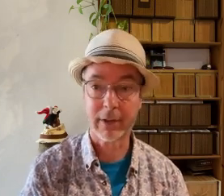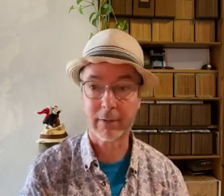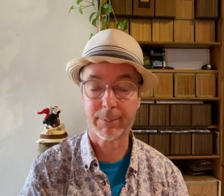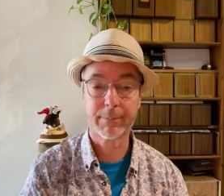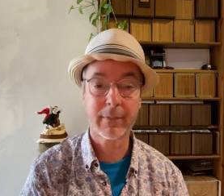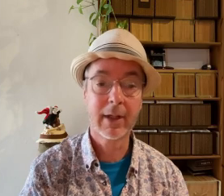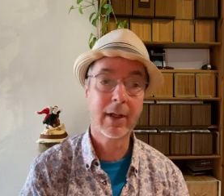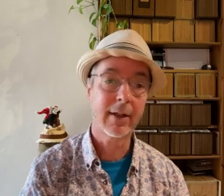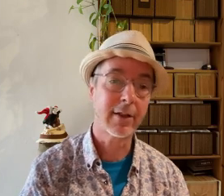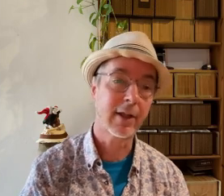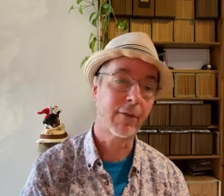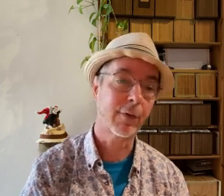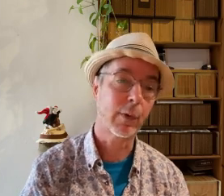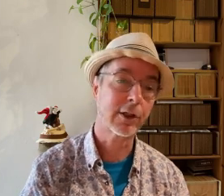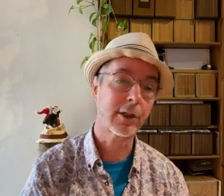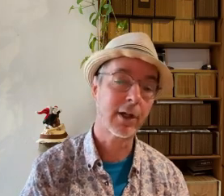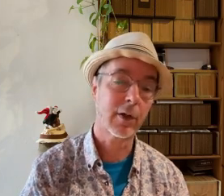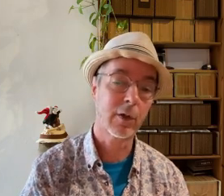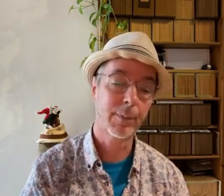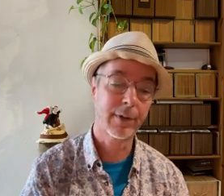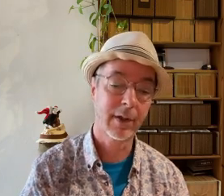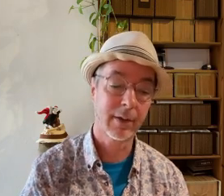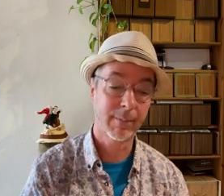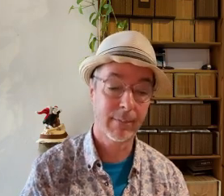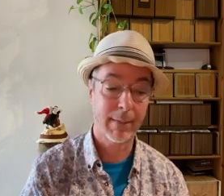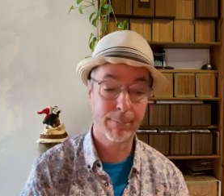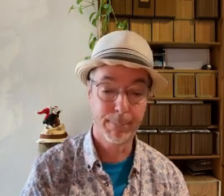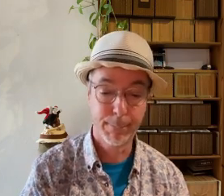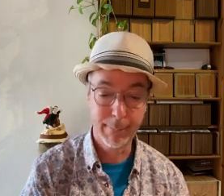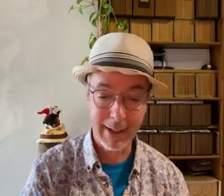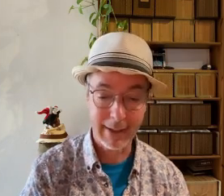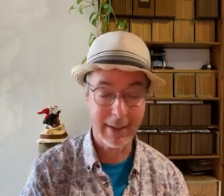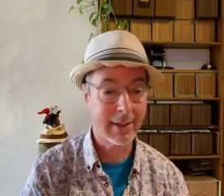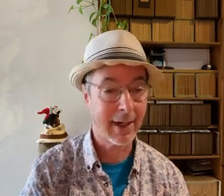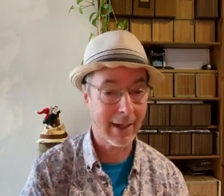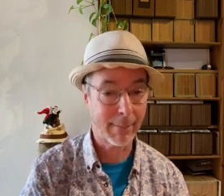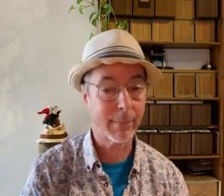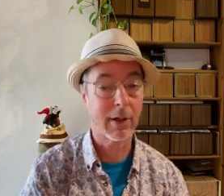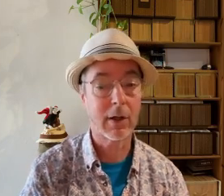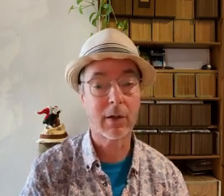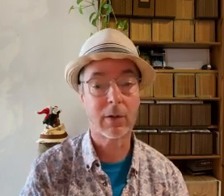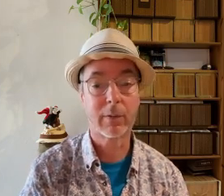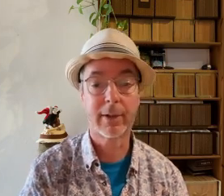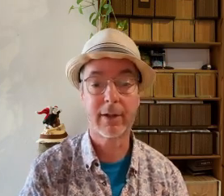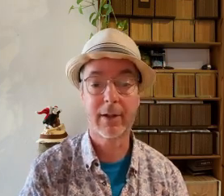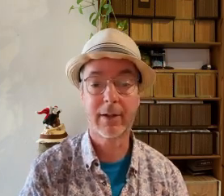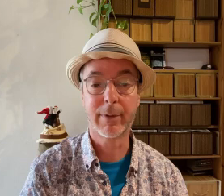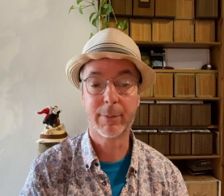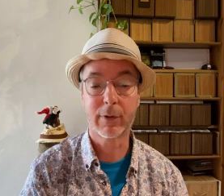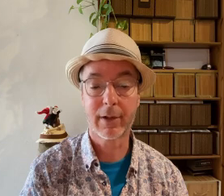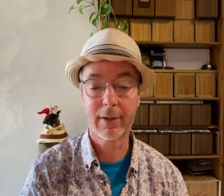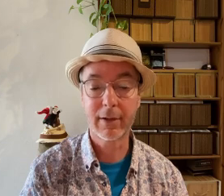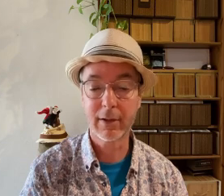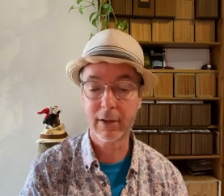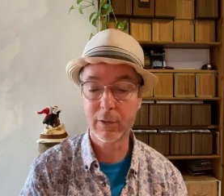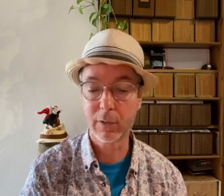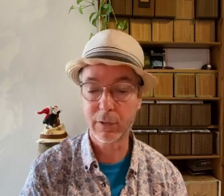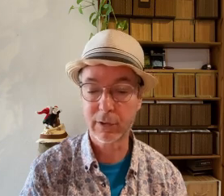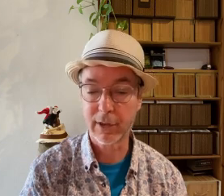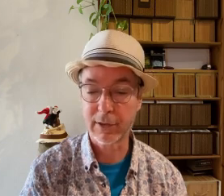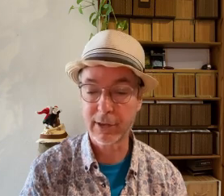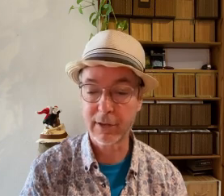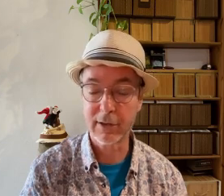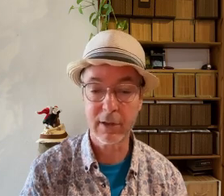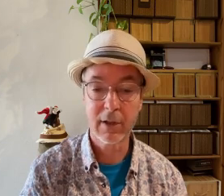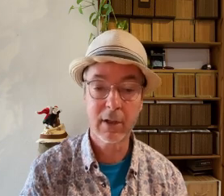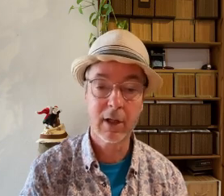etc., etc. Thanks again for watching. I hope the ma and am are already a little bit more clear and that you also